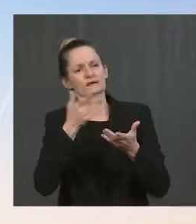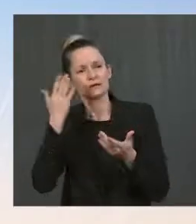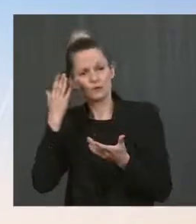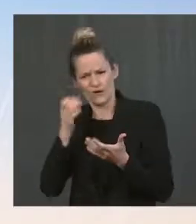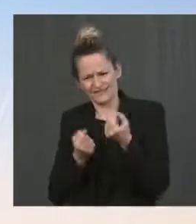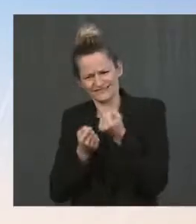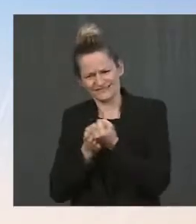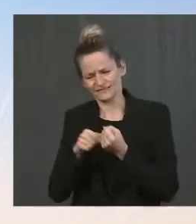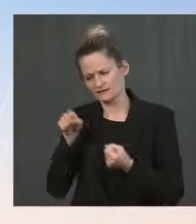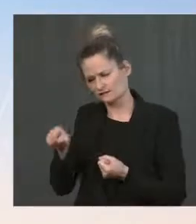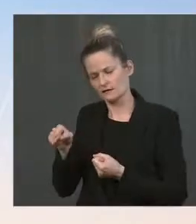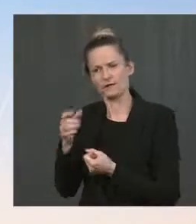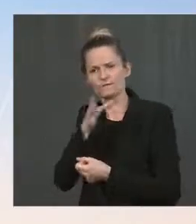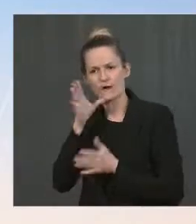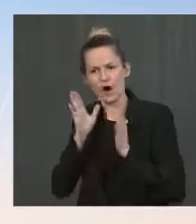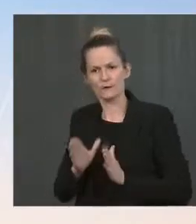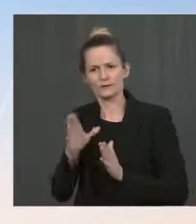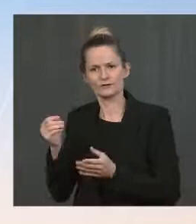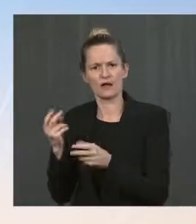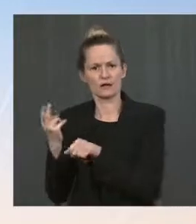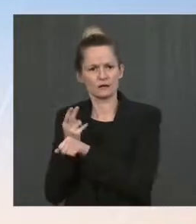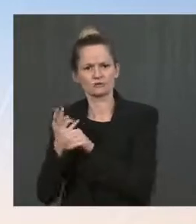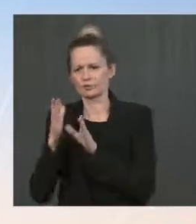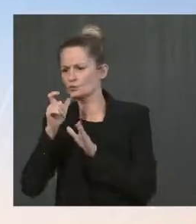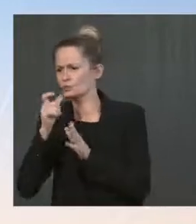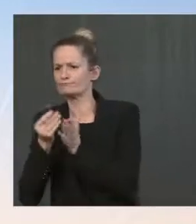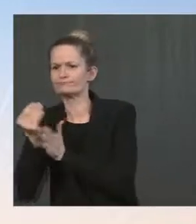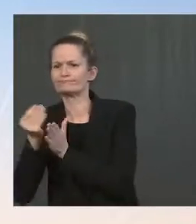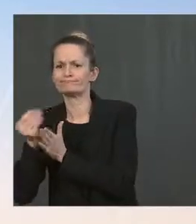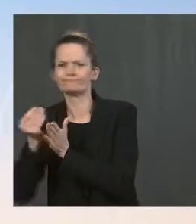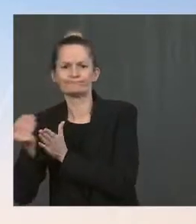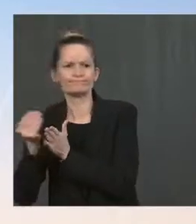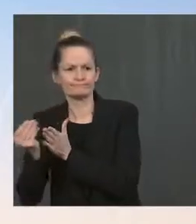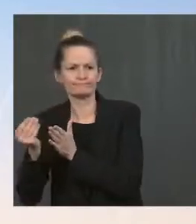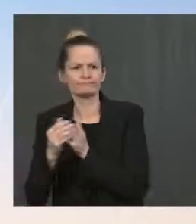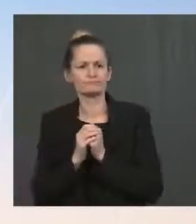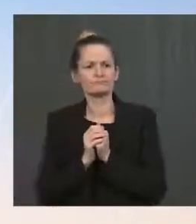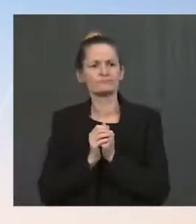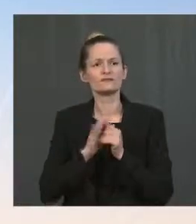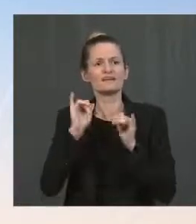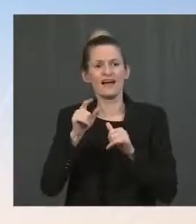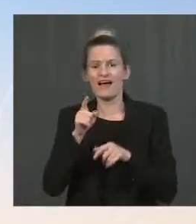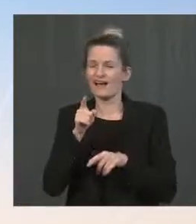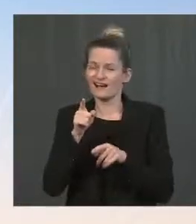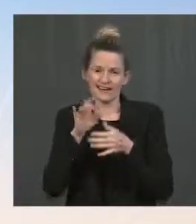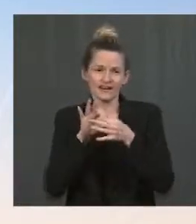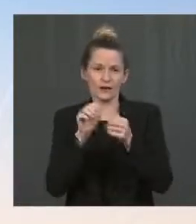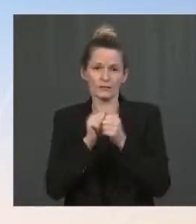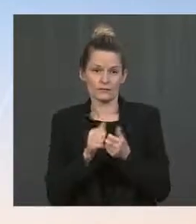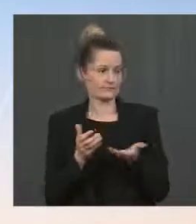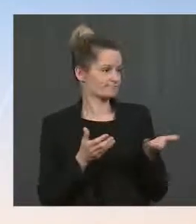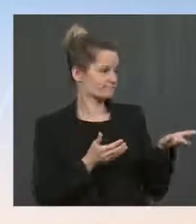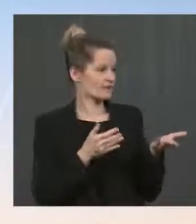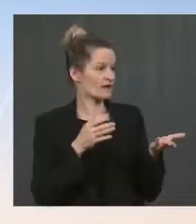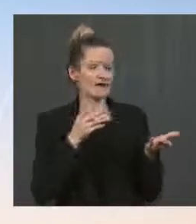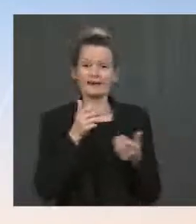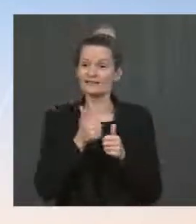So without further ado on that, I want to pass it over to Secretary Vilsack, who will talk about those steps that he is leading on behalf of the administration.